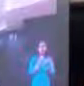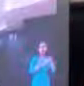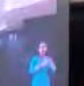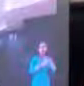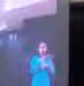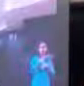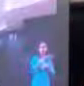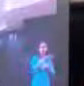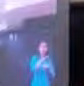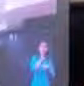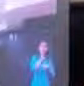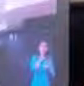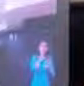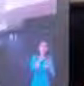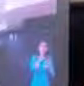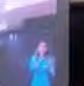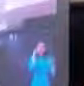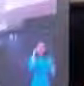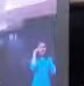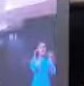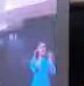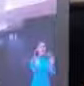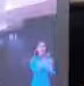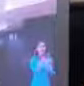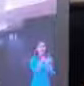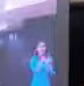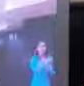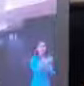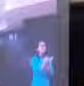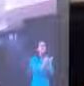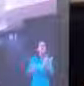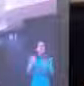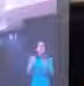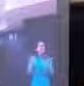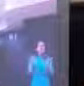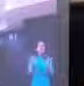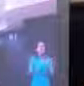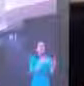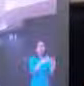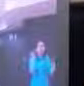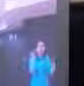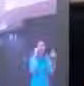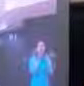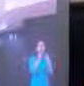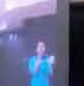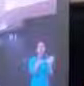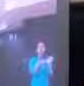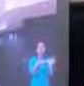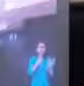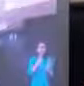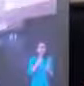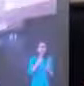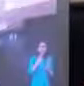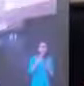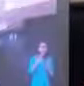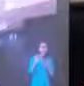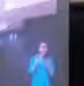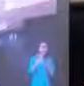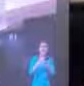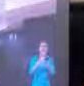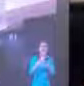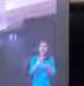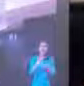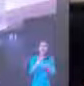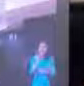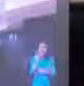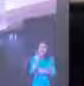passed, the agreement was just a political agreement. And there was, in fact, a presidential order that was passed after the Delhi Agreement, but that only dealt with